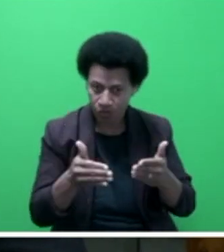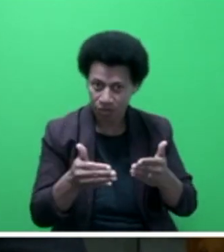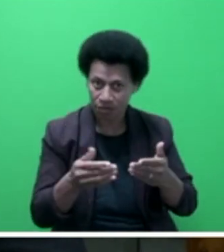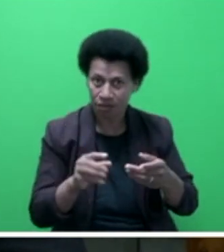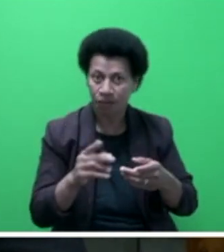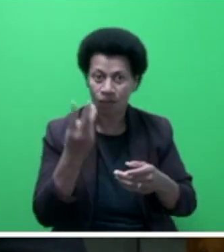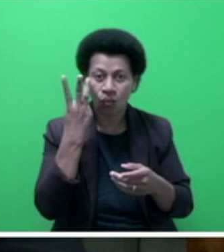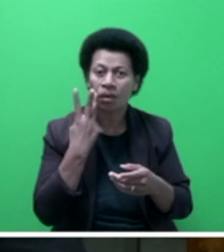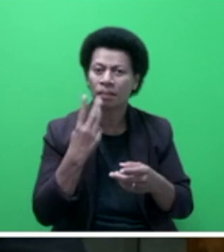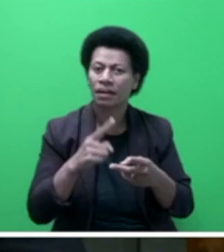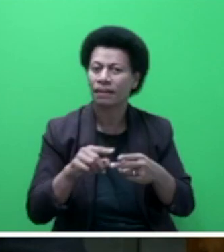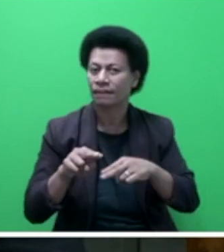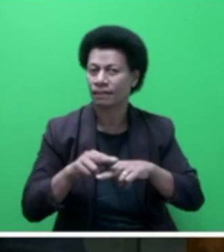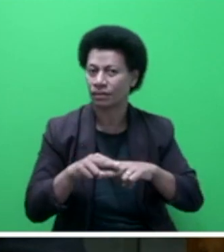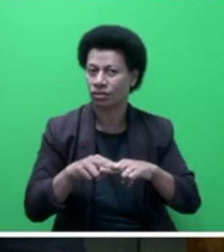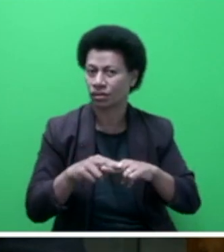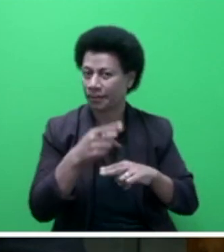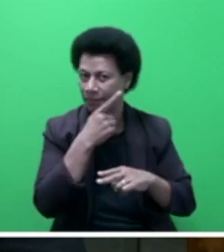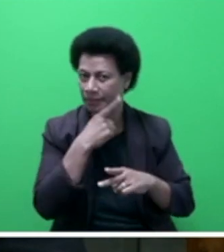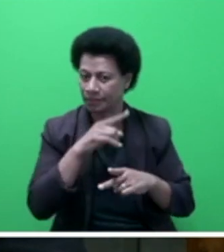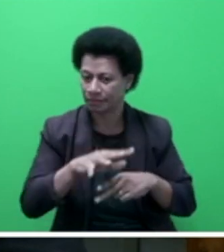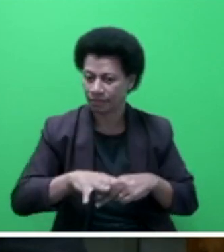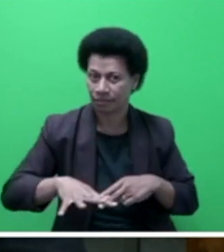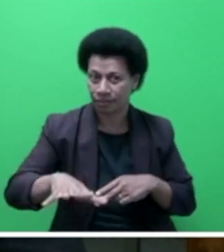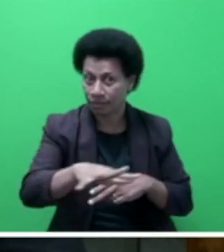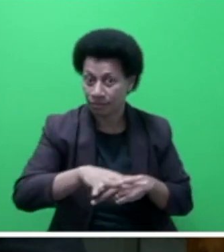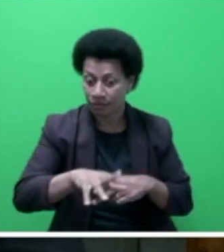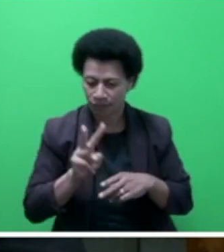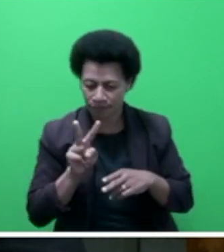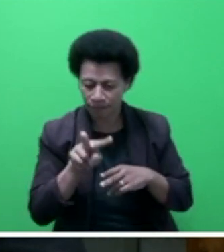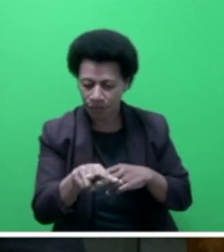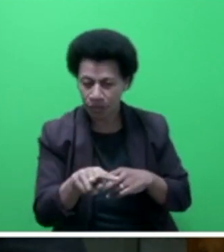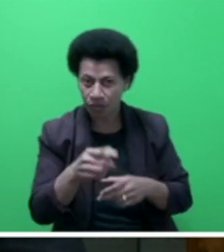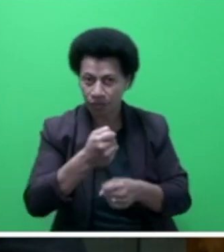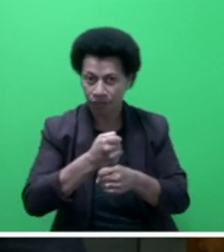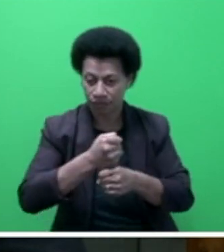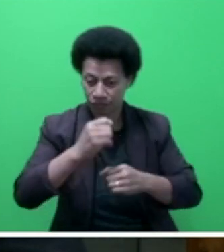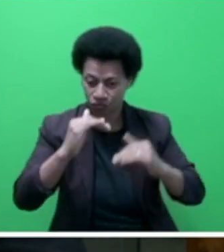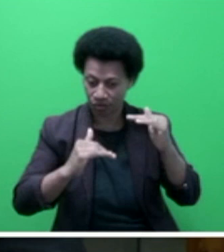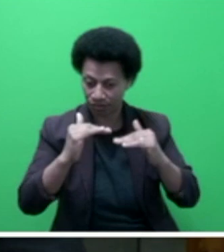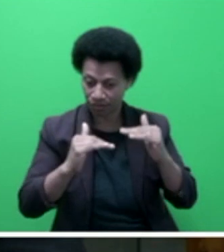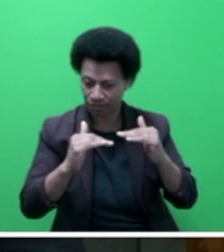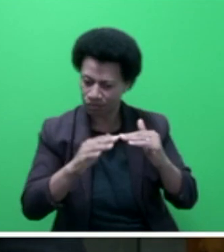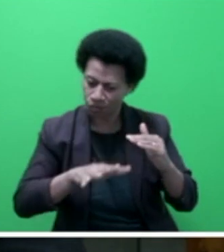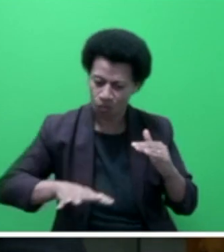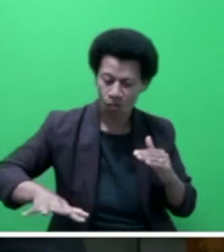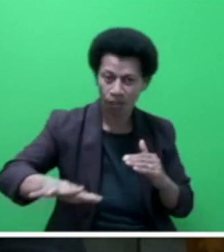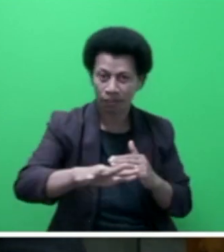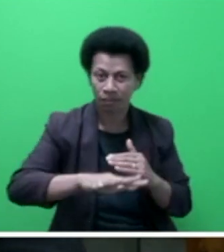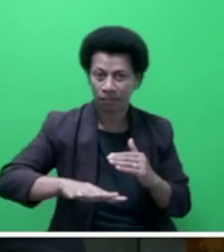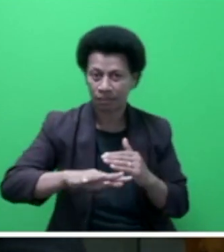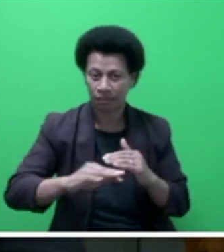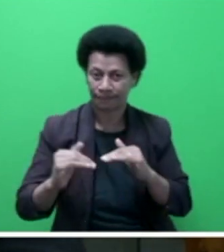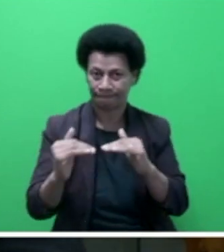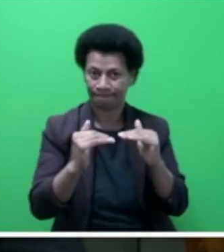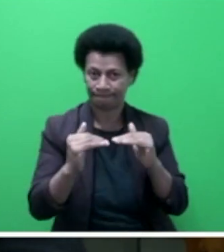status of women and girls in Fiji and provide a comprehensive overview of gender issues in all sectors. This initiative